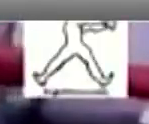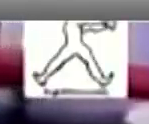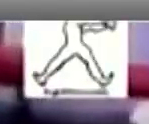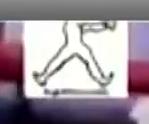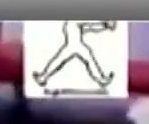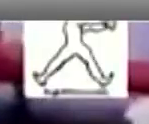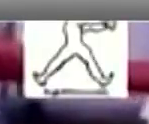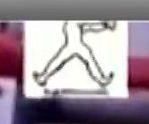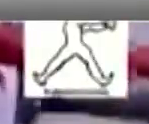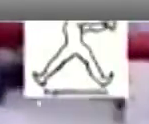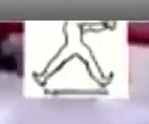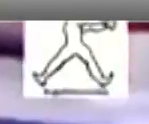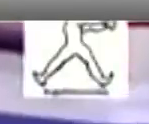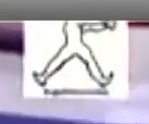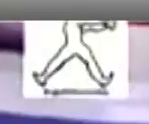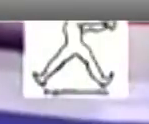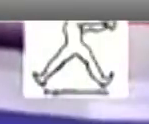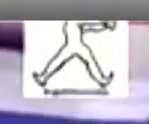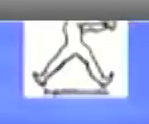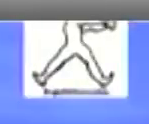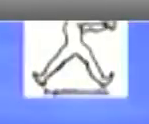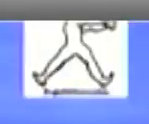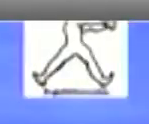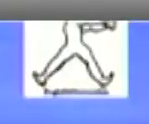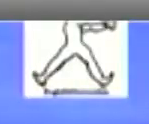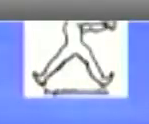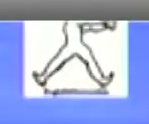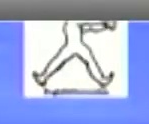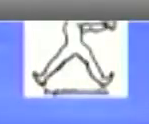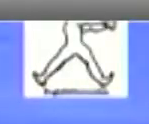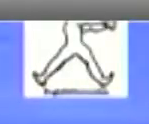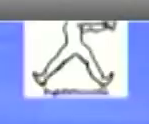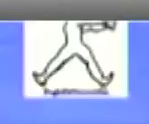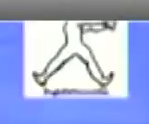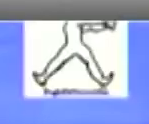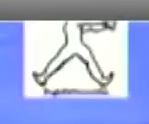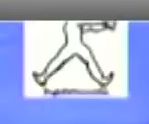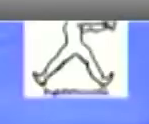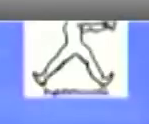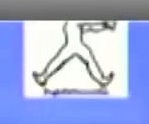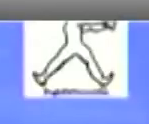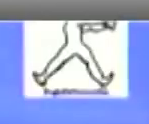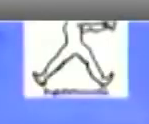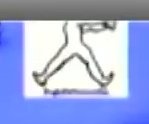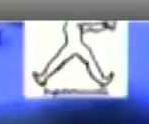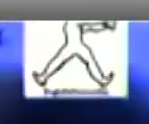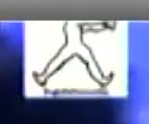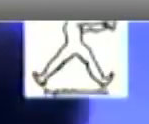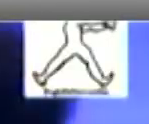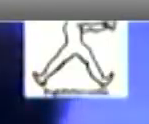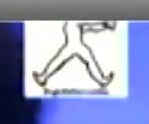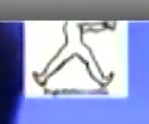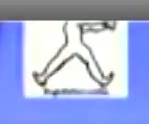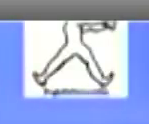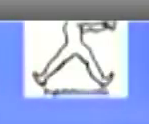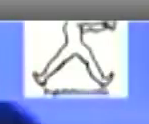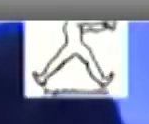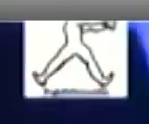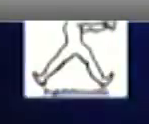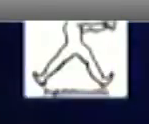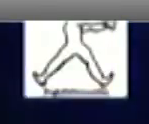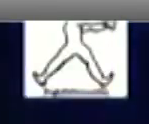of violence. Project Ohana, patterned off a similar project in Jamaica called Gloves Over Guns, seeks to go into the